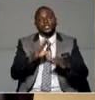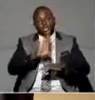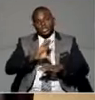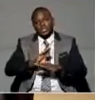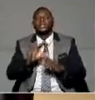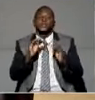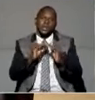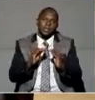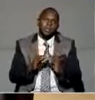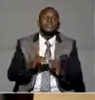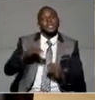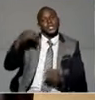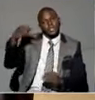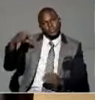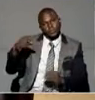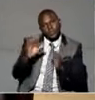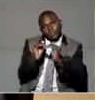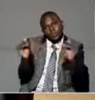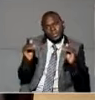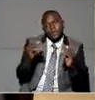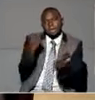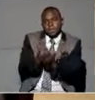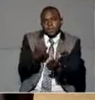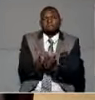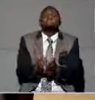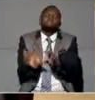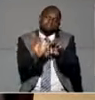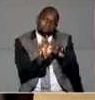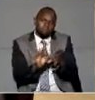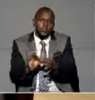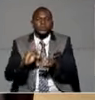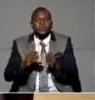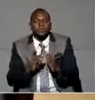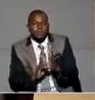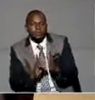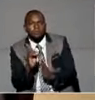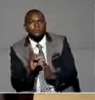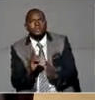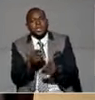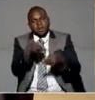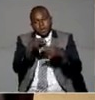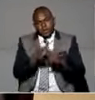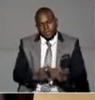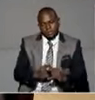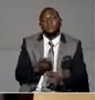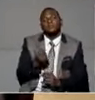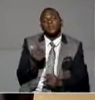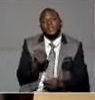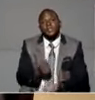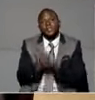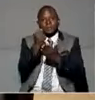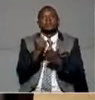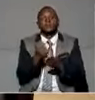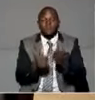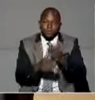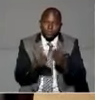our partners, the Equity Bank, that is a great partner in development, that loaned us the money that helped us,